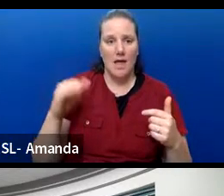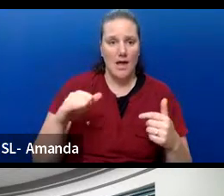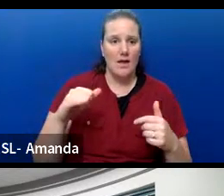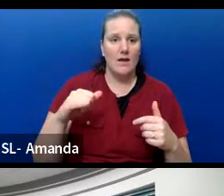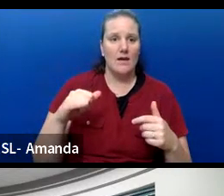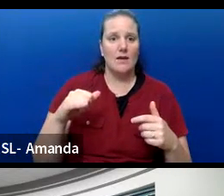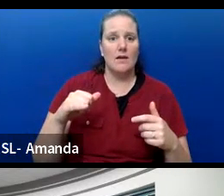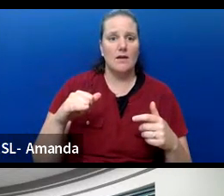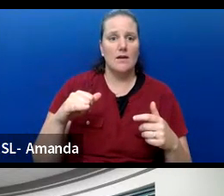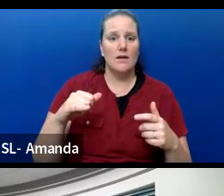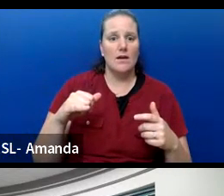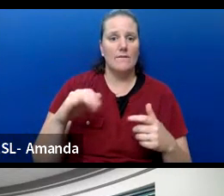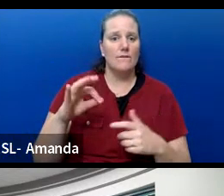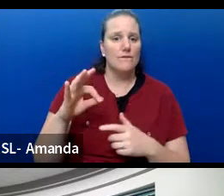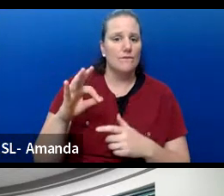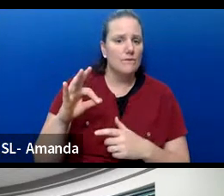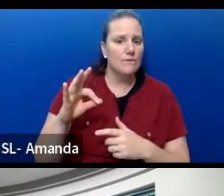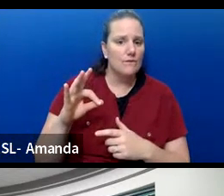was commendable.